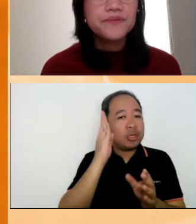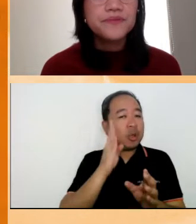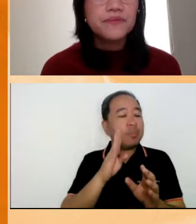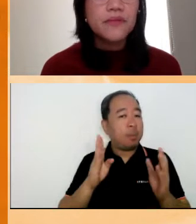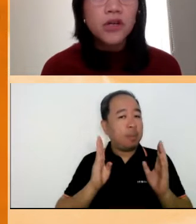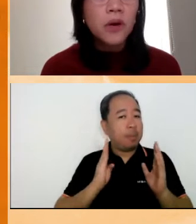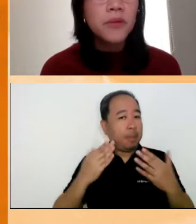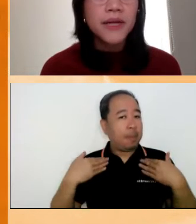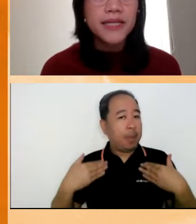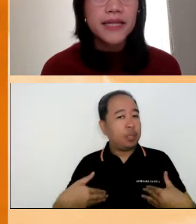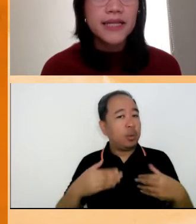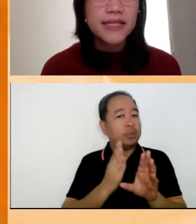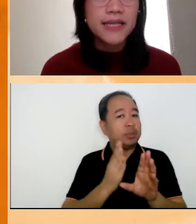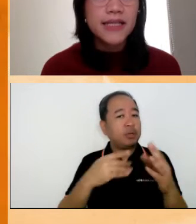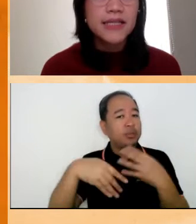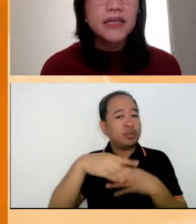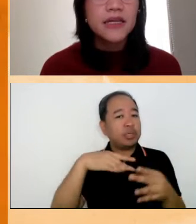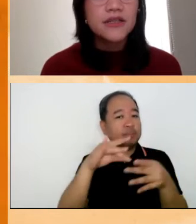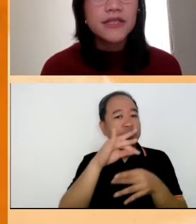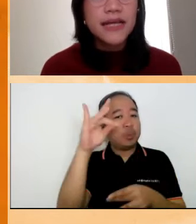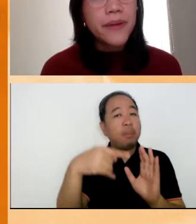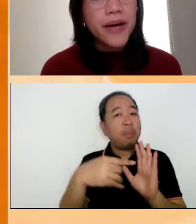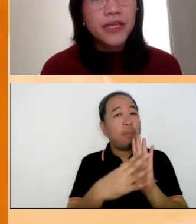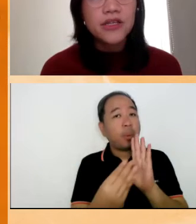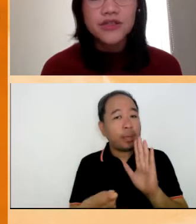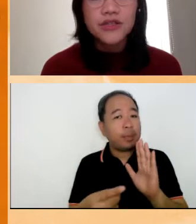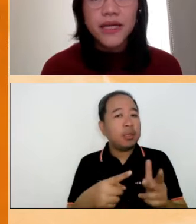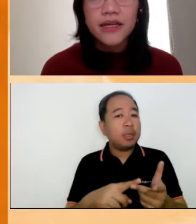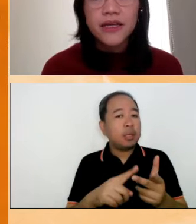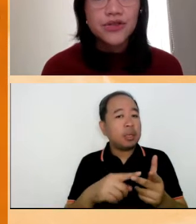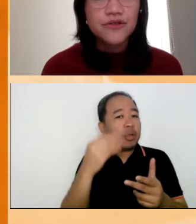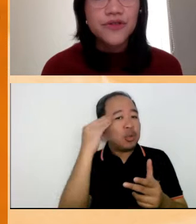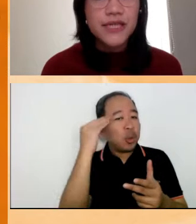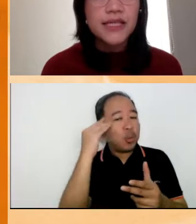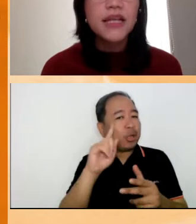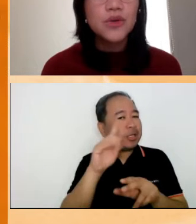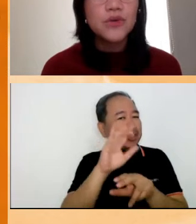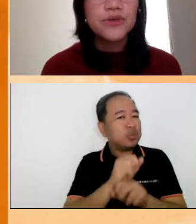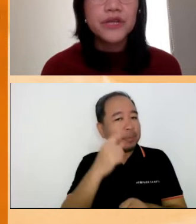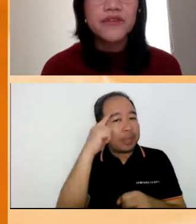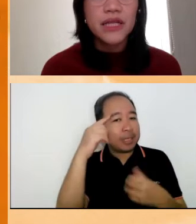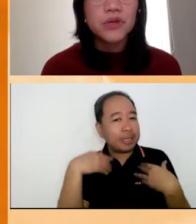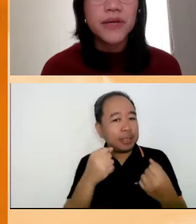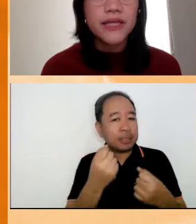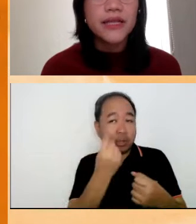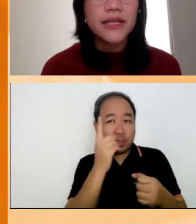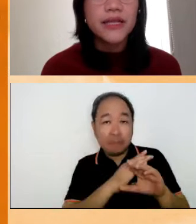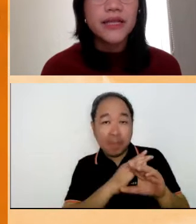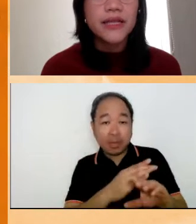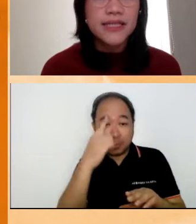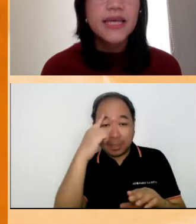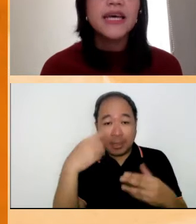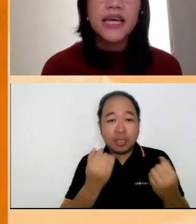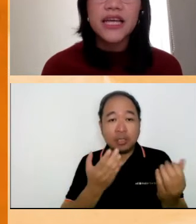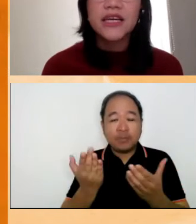model, common mental illnesses, understand the barriers to the mental health services, and know the current available mental health